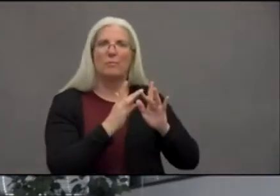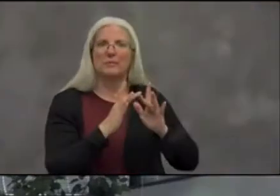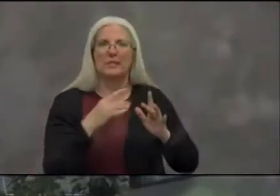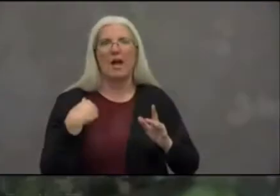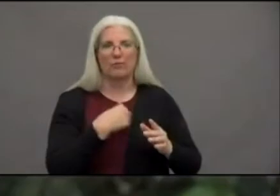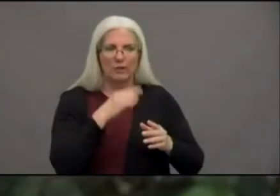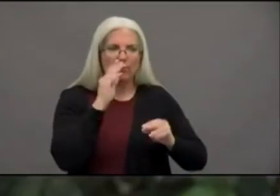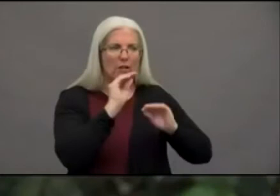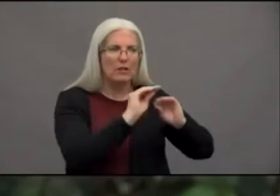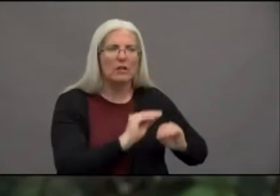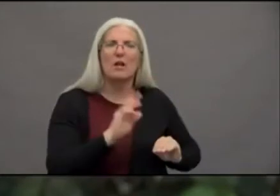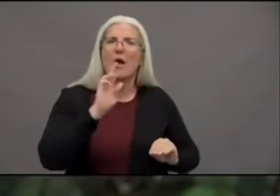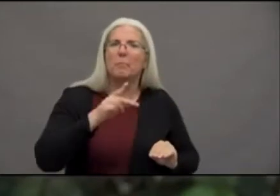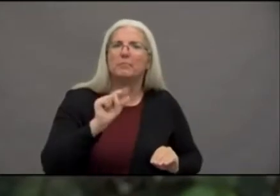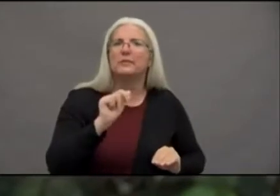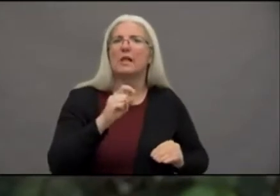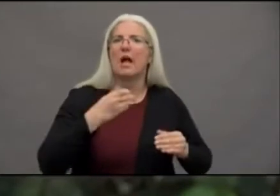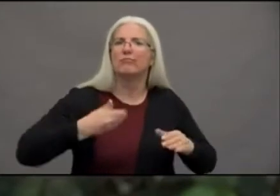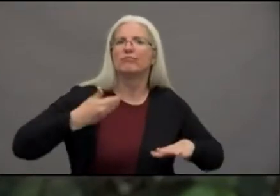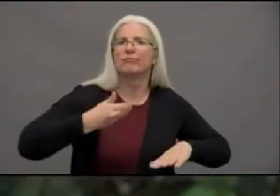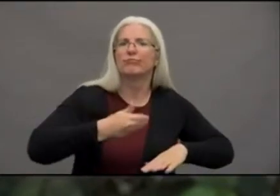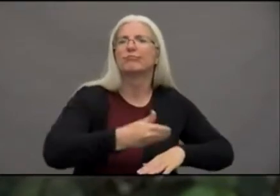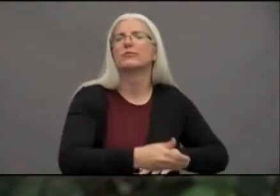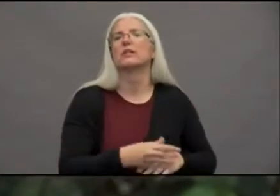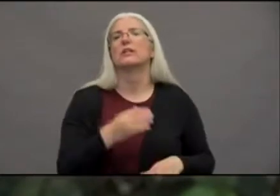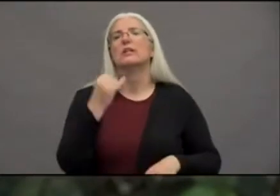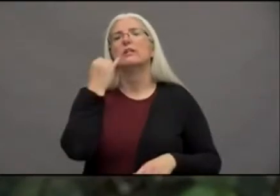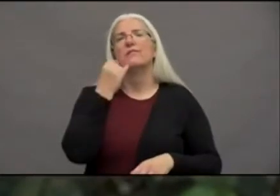didn't hear anything we said today, you can go to